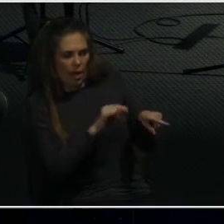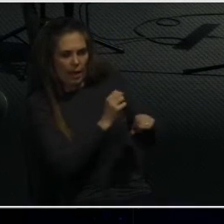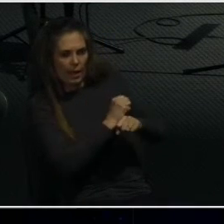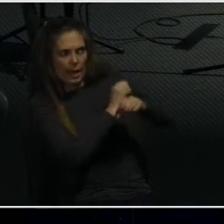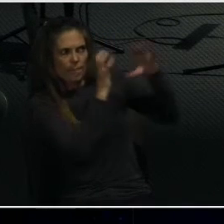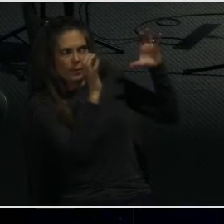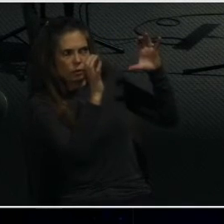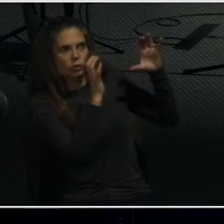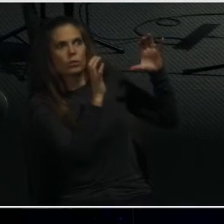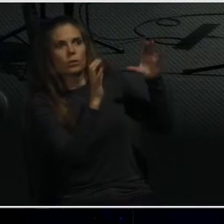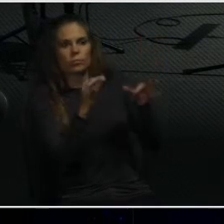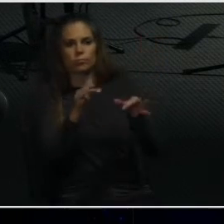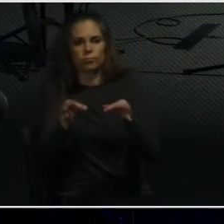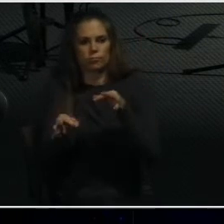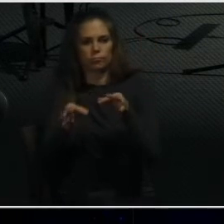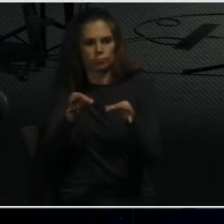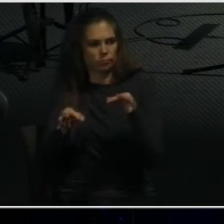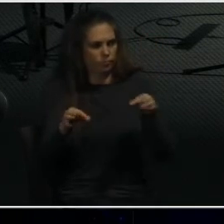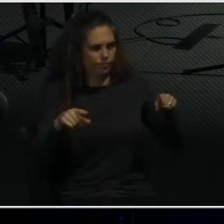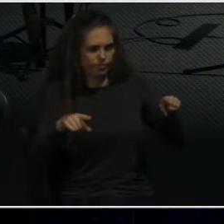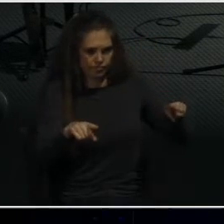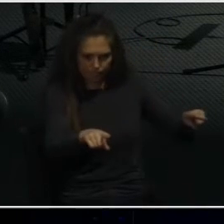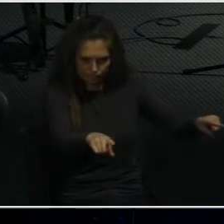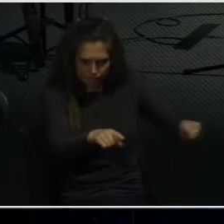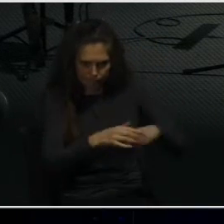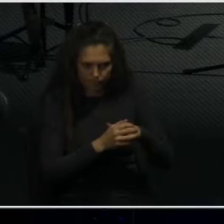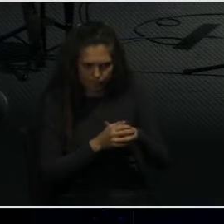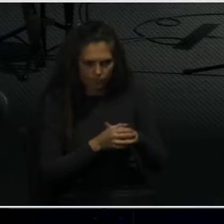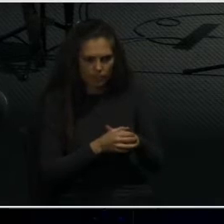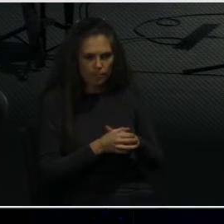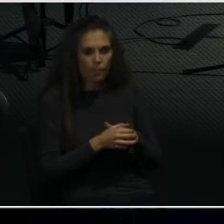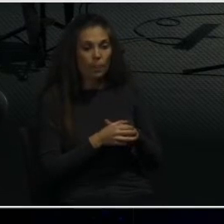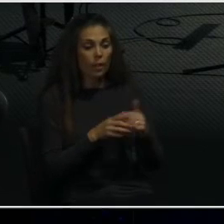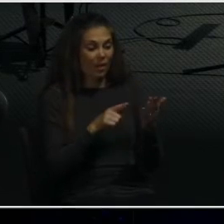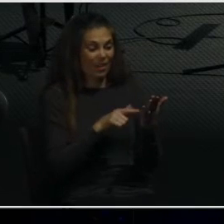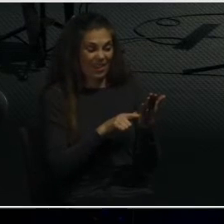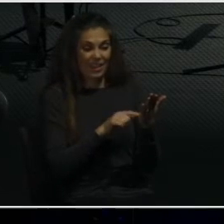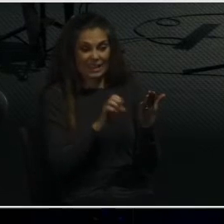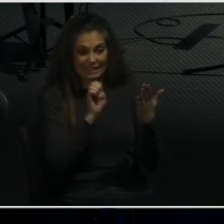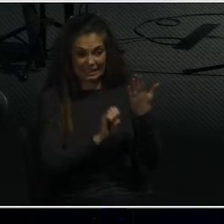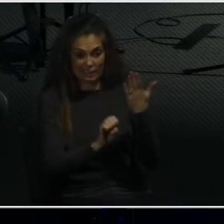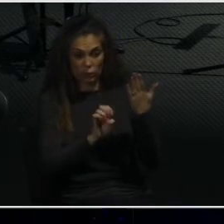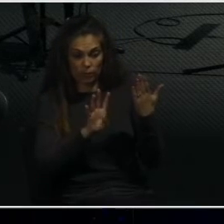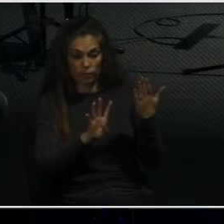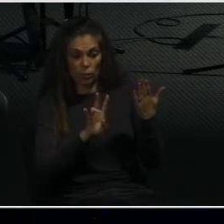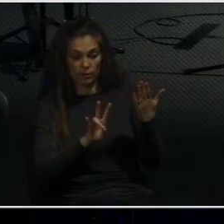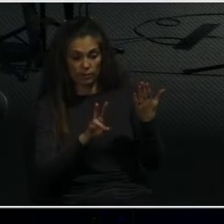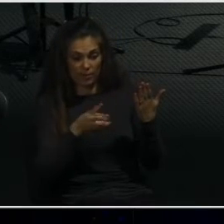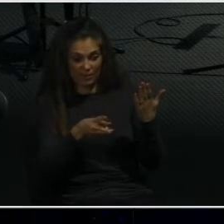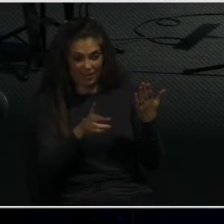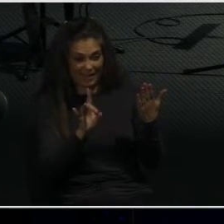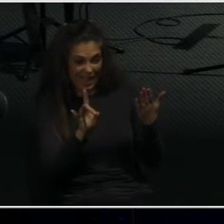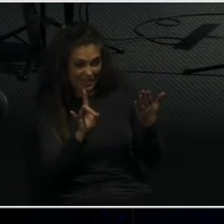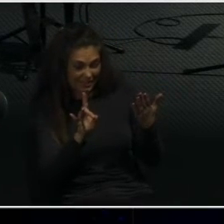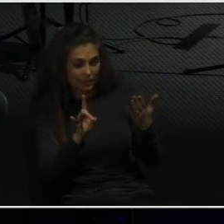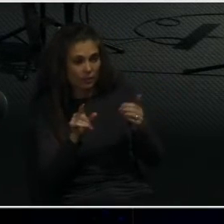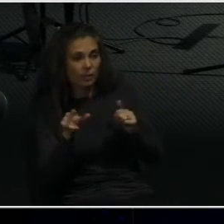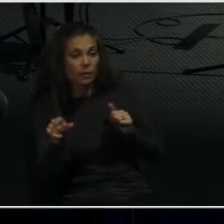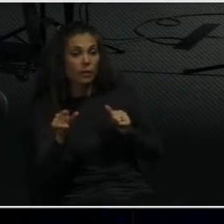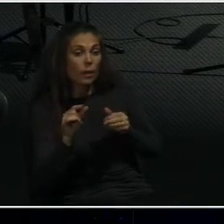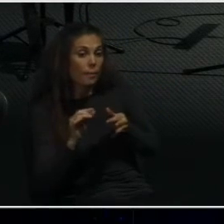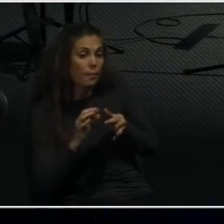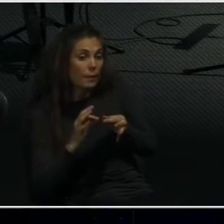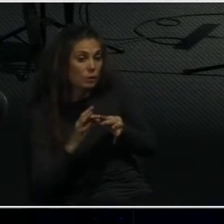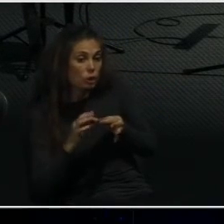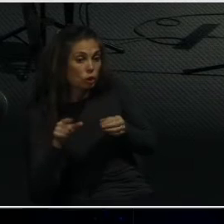vision. And next, in Ezekiel 47 verse 8, the messenger informs Ezekiel of